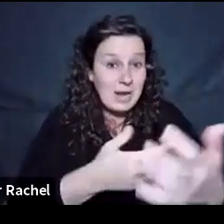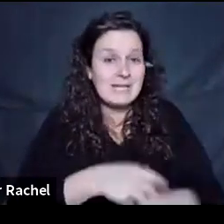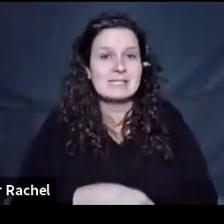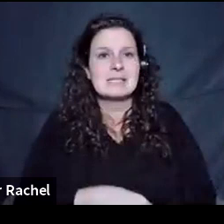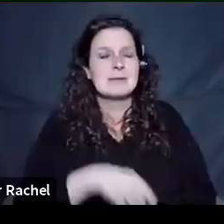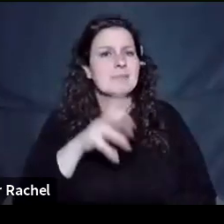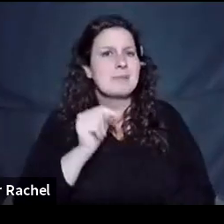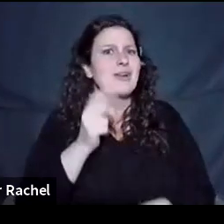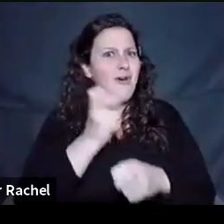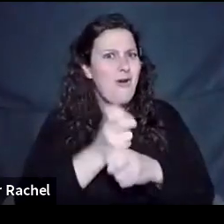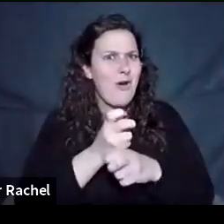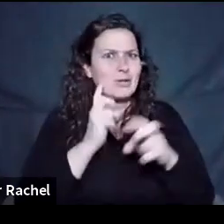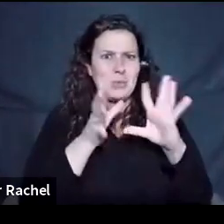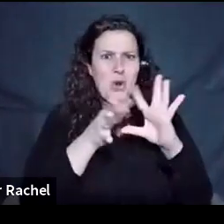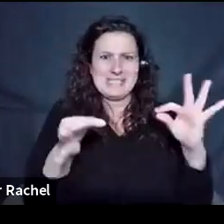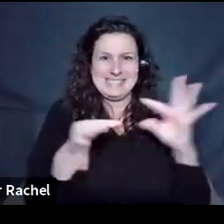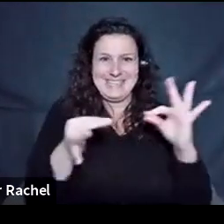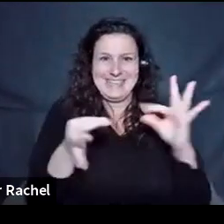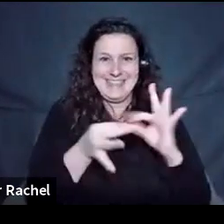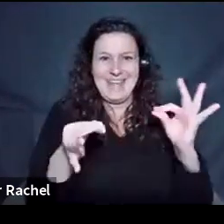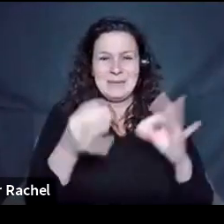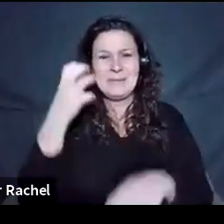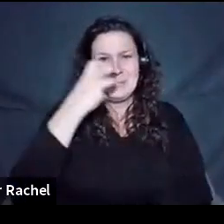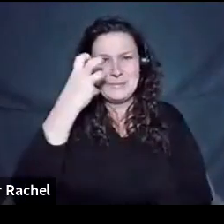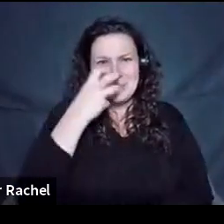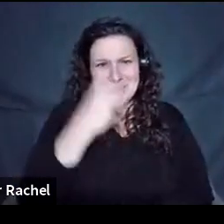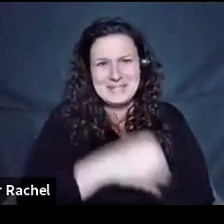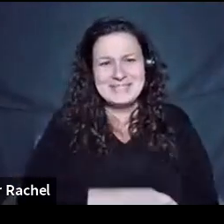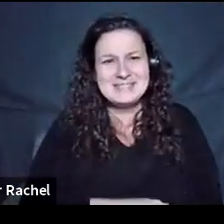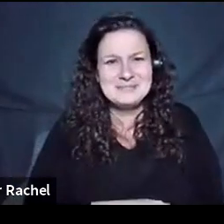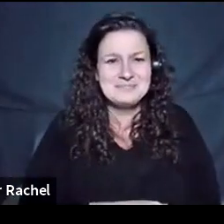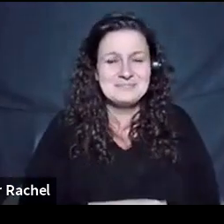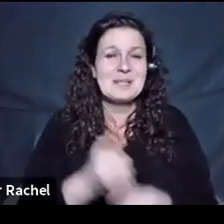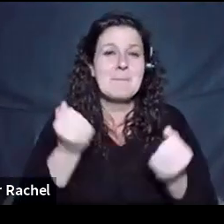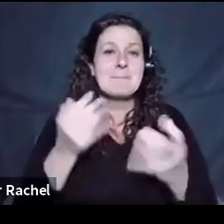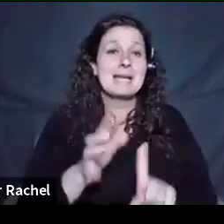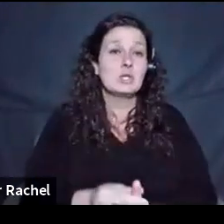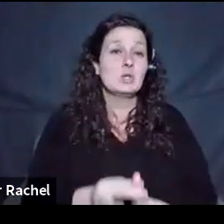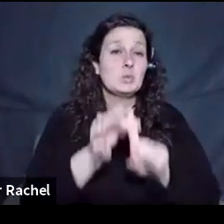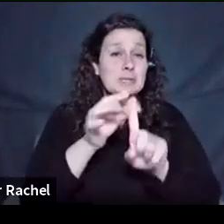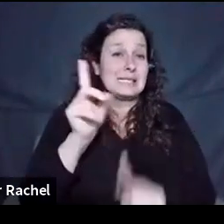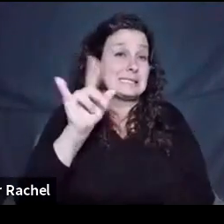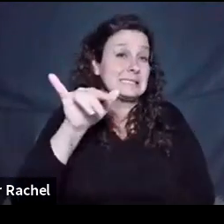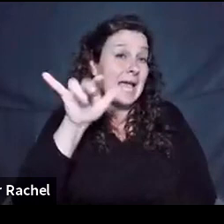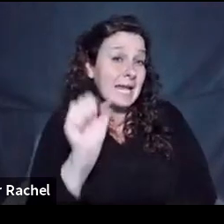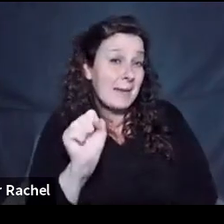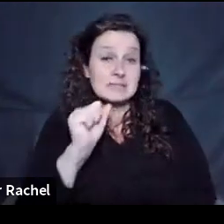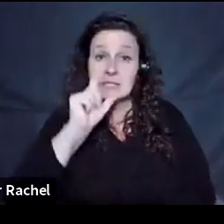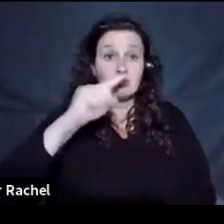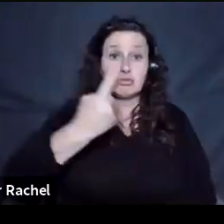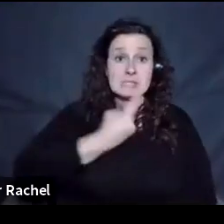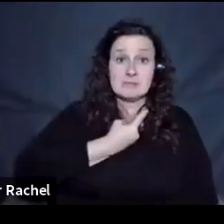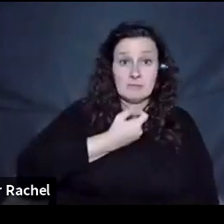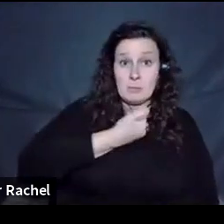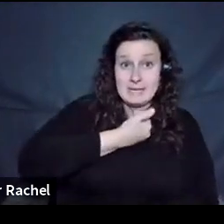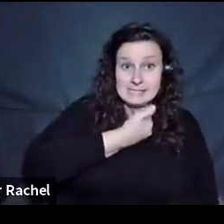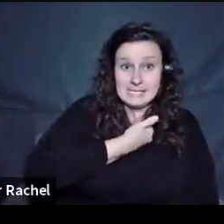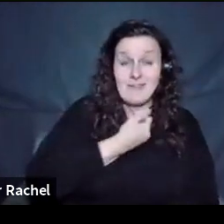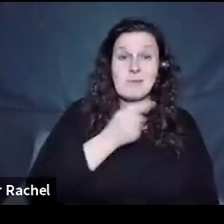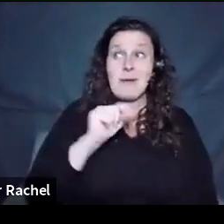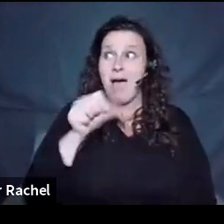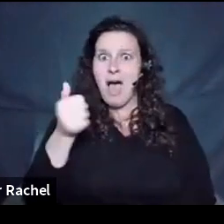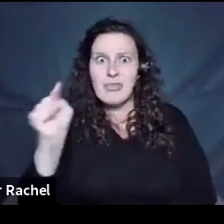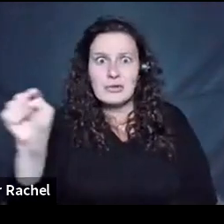thing to put into words because there's so many unique dynamics, not just to myself, but to other people out